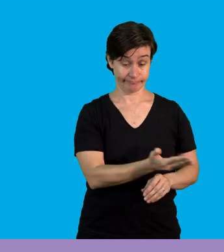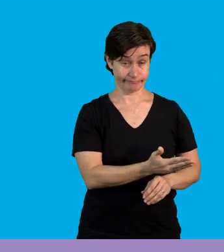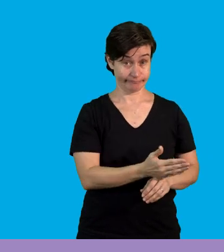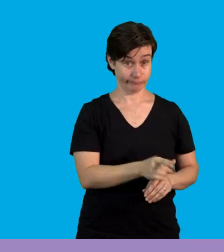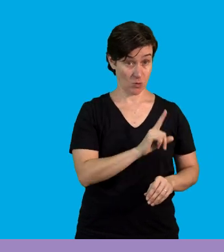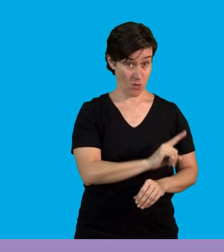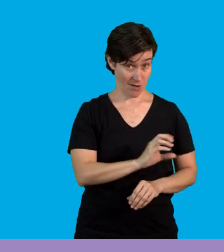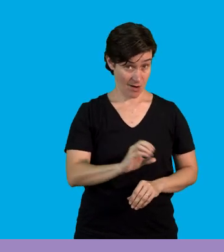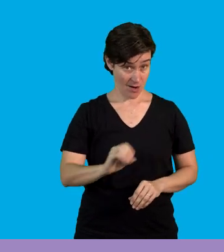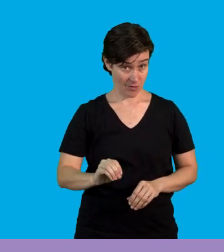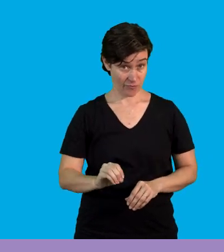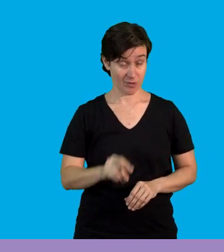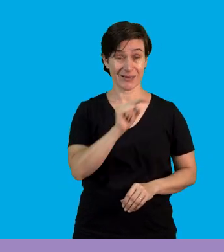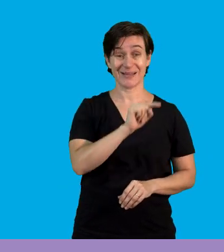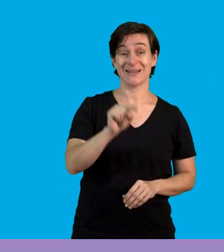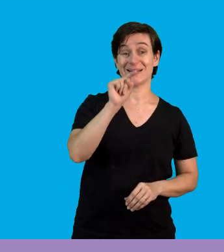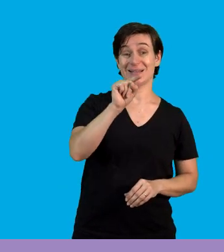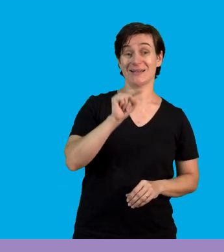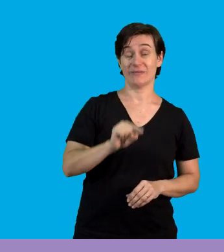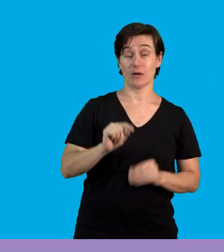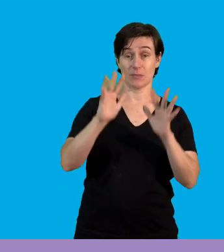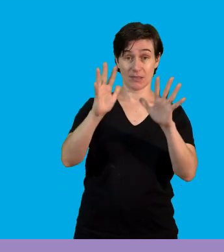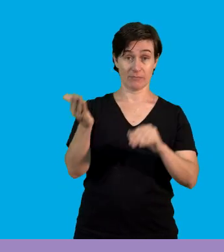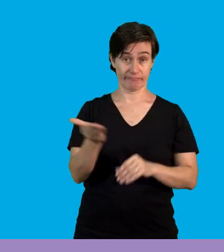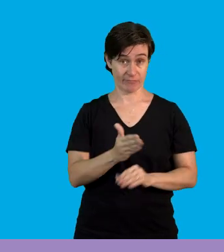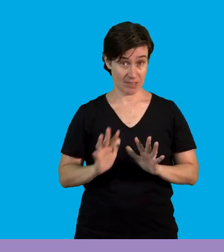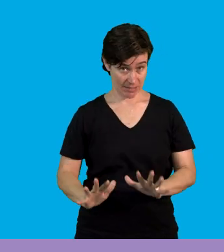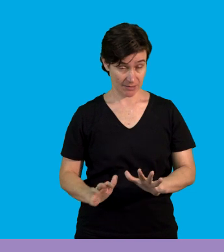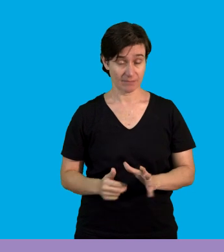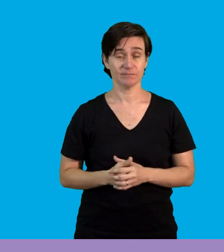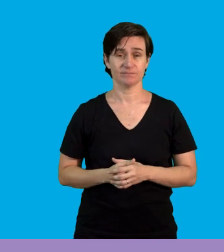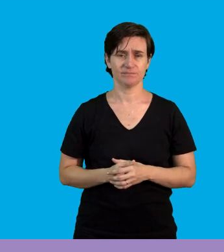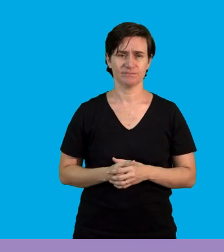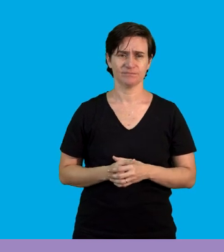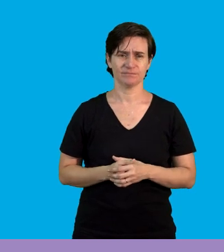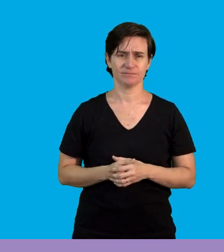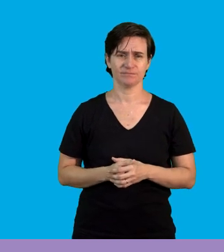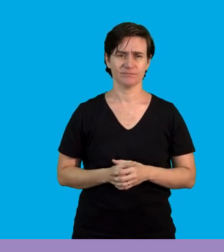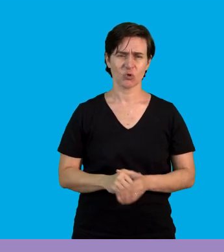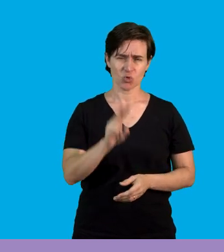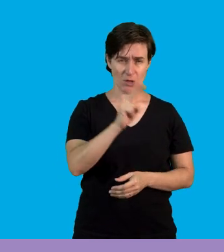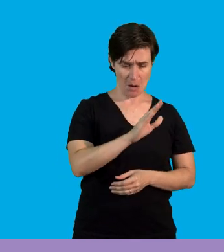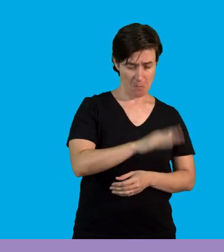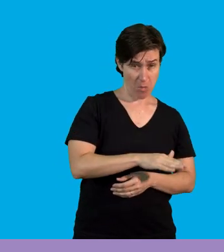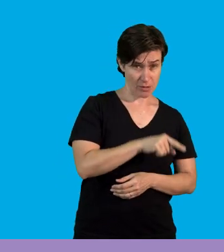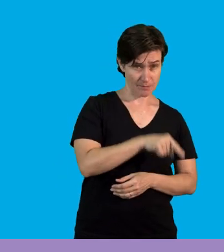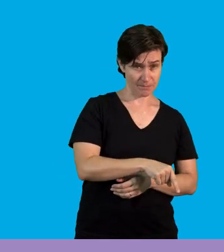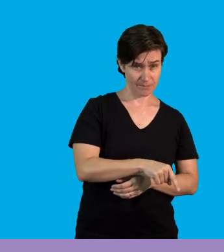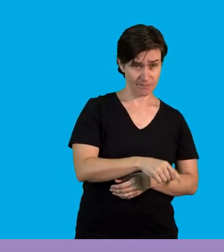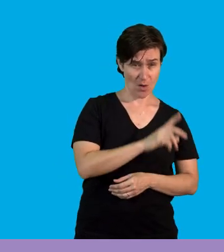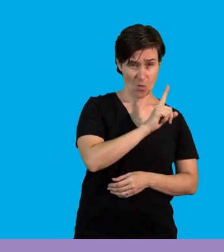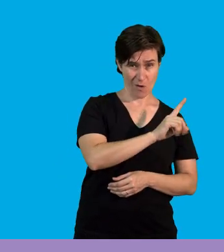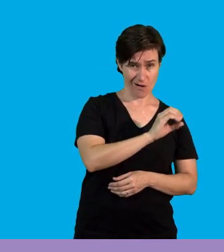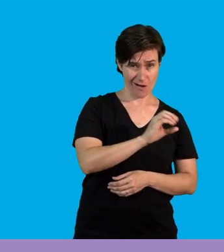becomes 10 hundredths. And because of that sign,